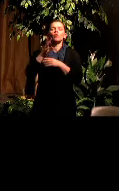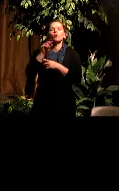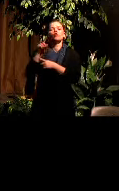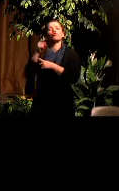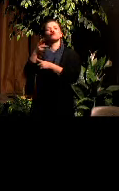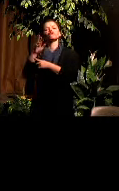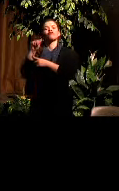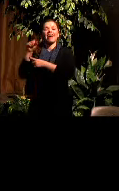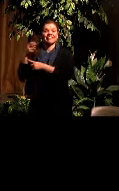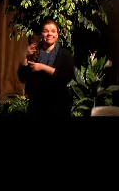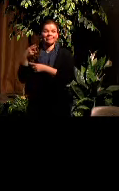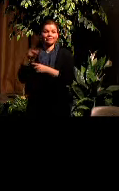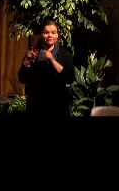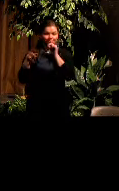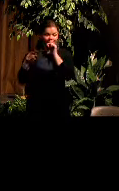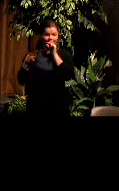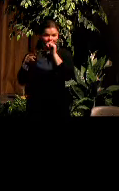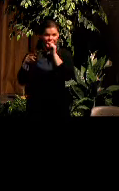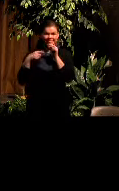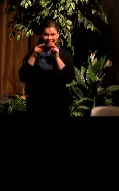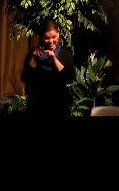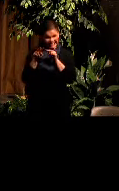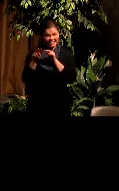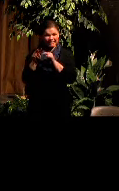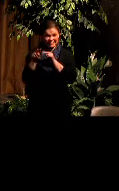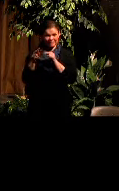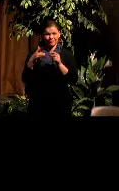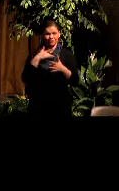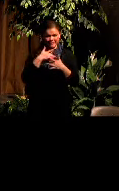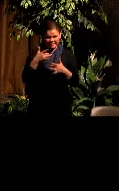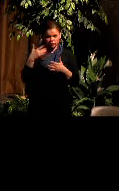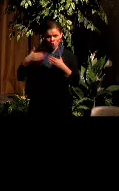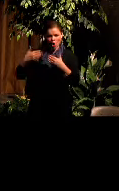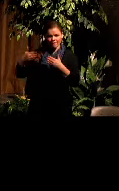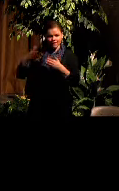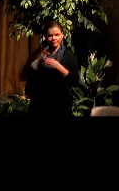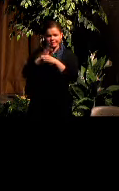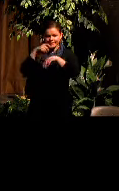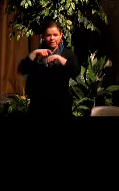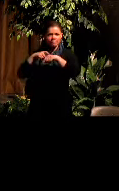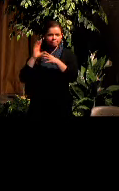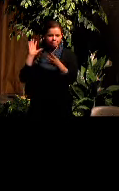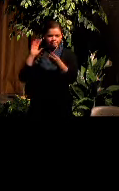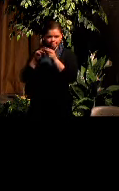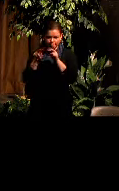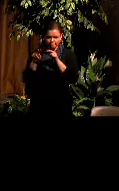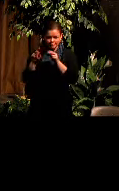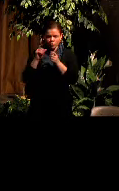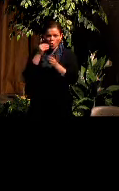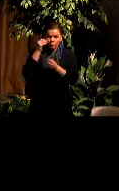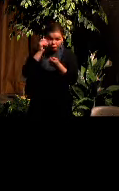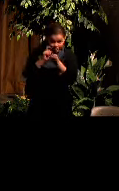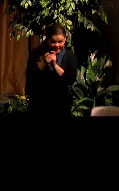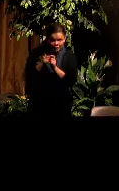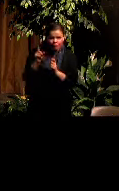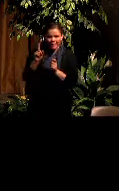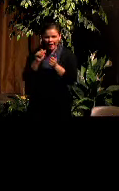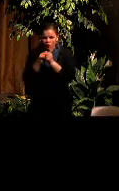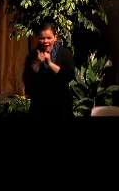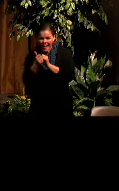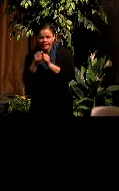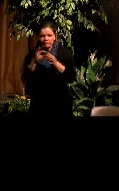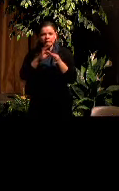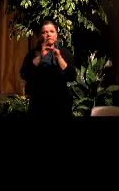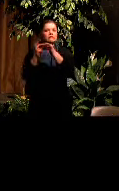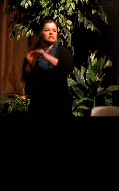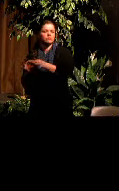finer spatial scale, and we're looking at how habitat change has happened in each of these smaller units to see how that corresponds